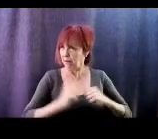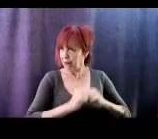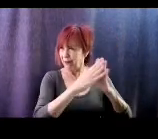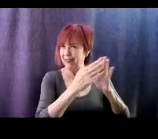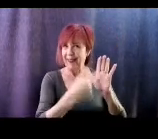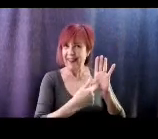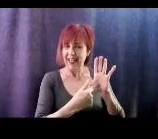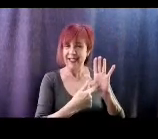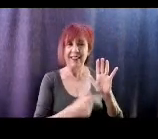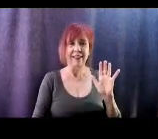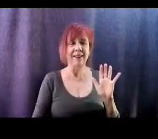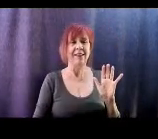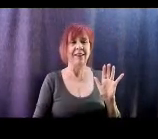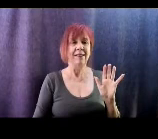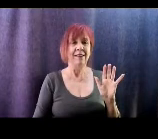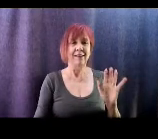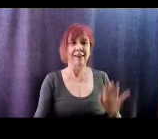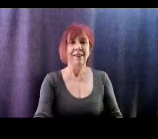Tanner Hannigan.